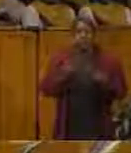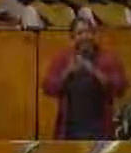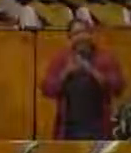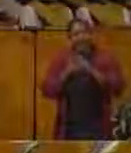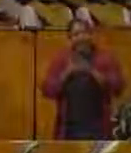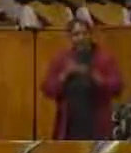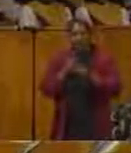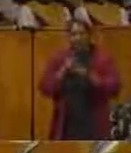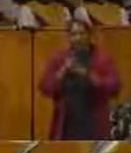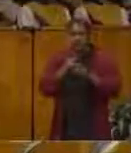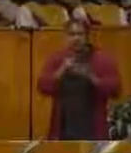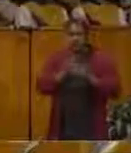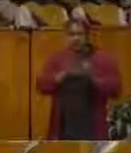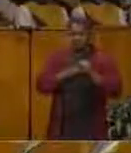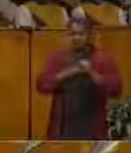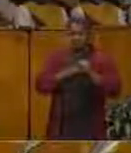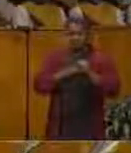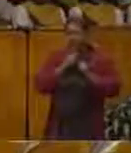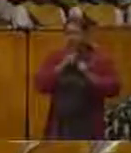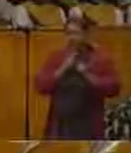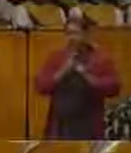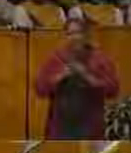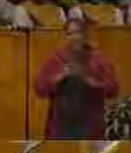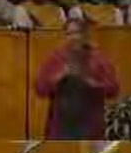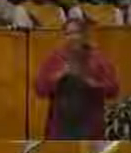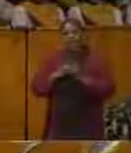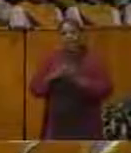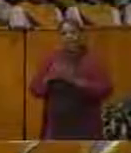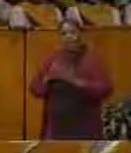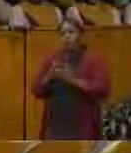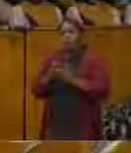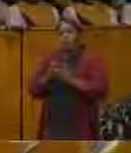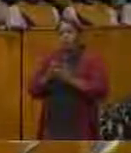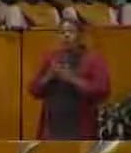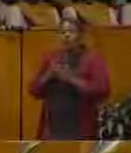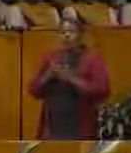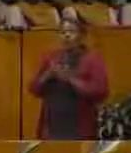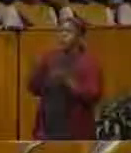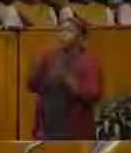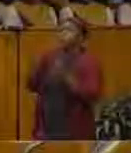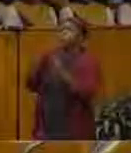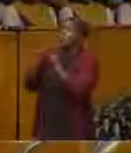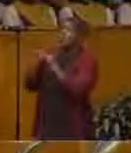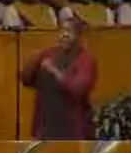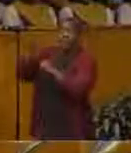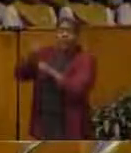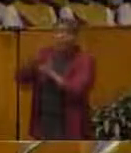How can you not give and you walk with a God who gives you every day?